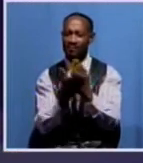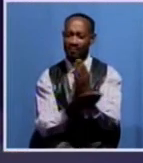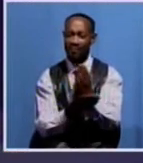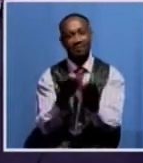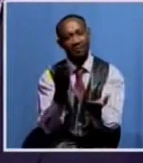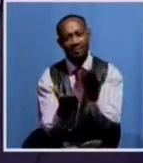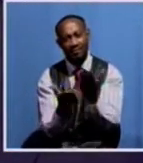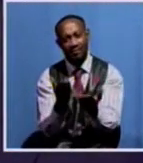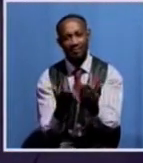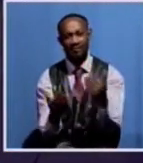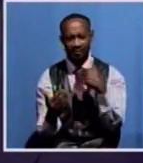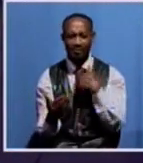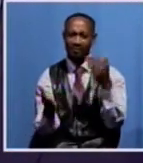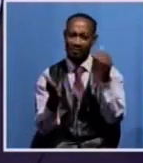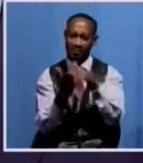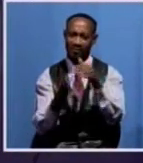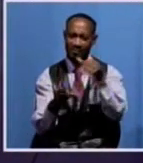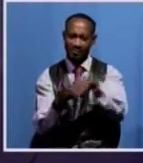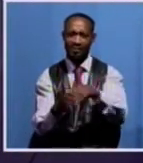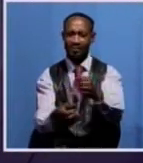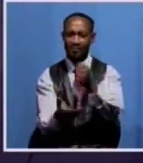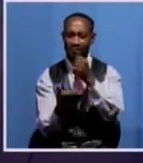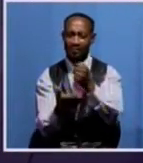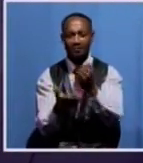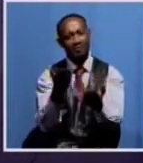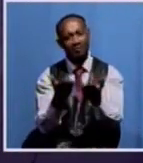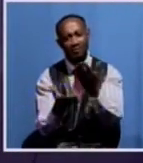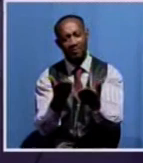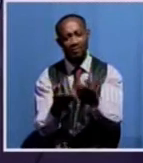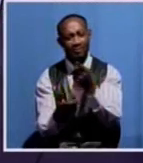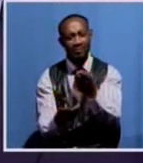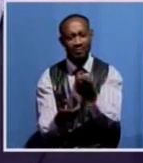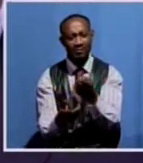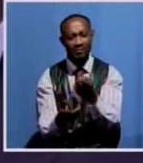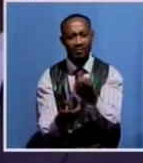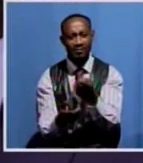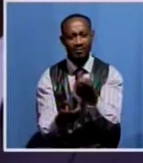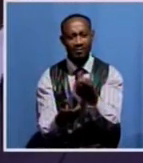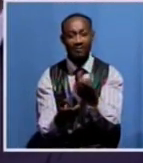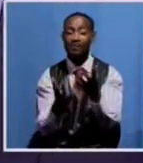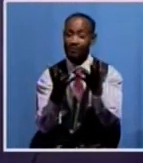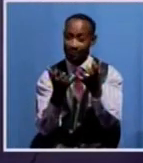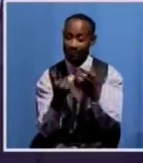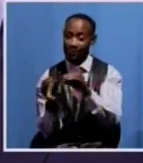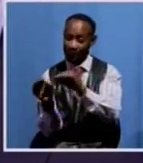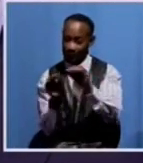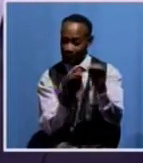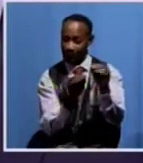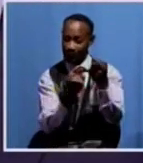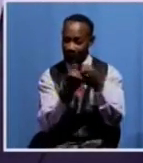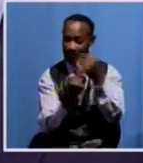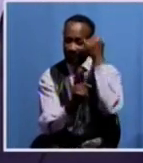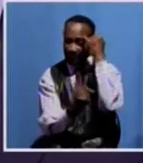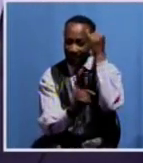Well, you have it again in this budget. Yeah, there is rhetoric, obviously. Maybe we call it rhetoric? No, it is not. I want us to move away from the idea